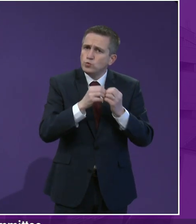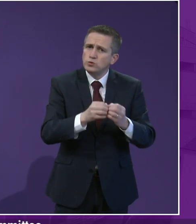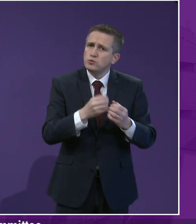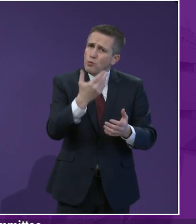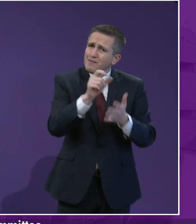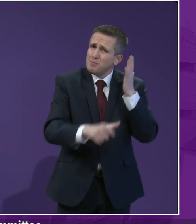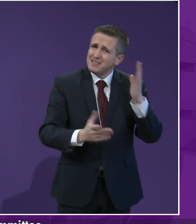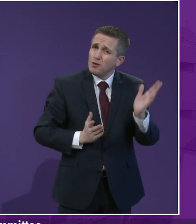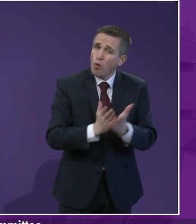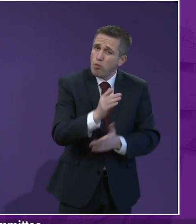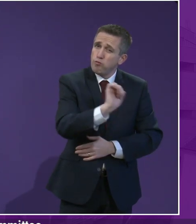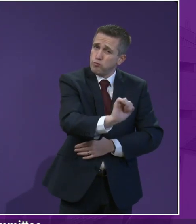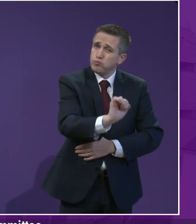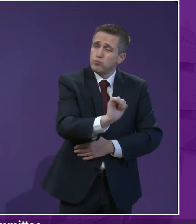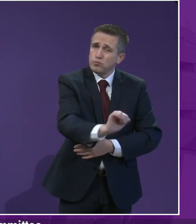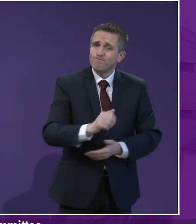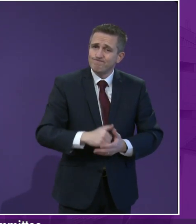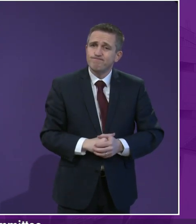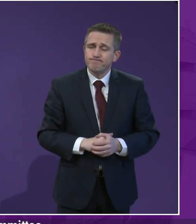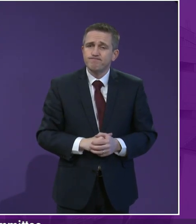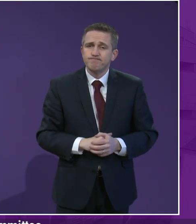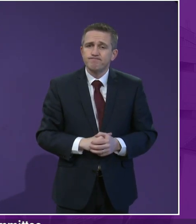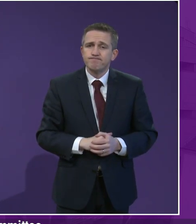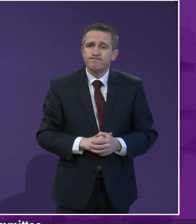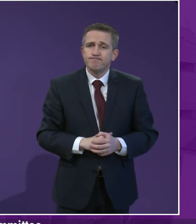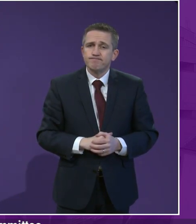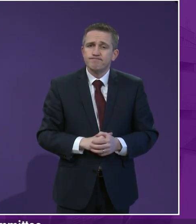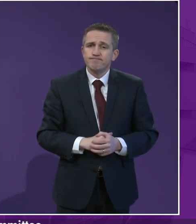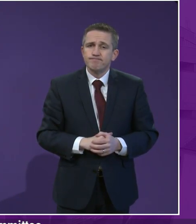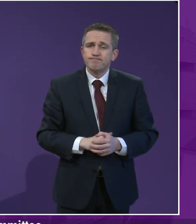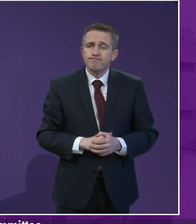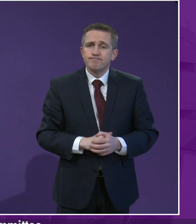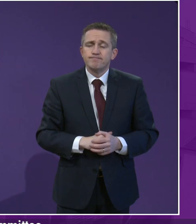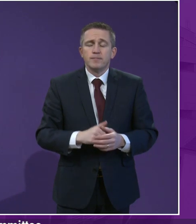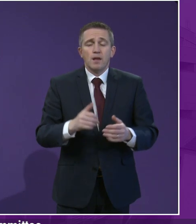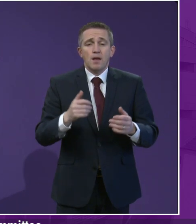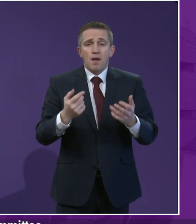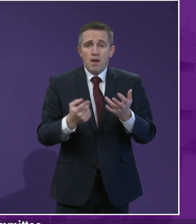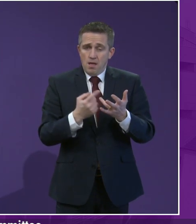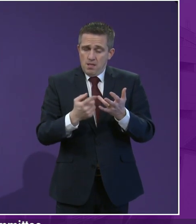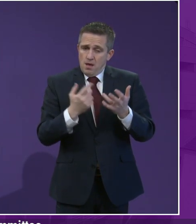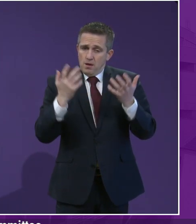There's not always perhaps appreciation amongst staff of the